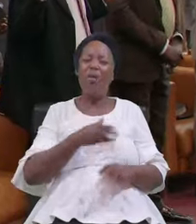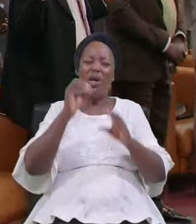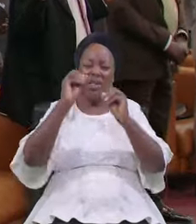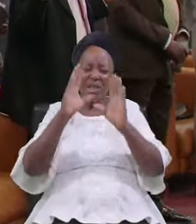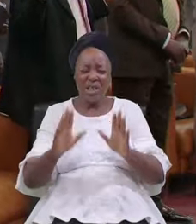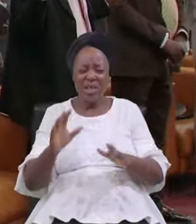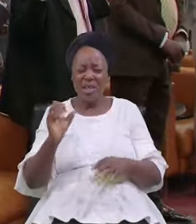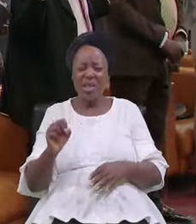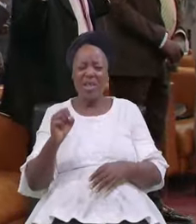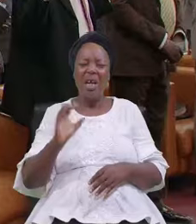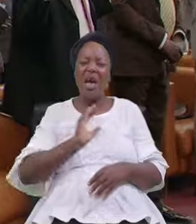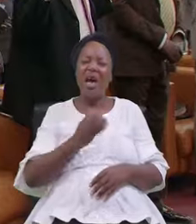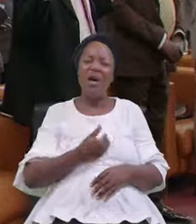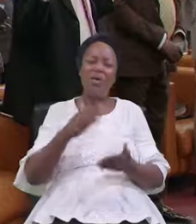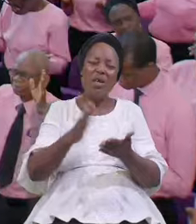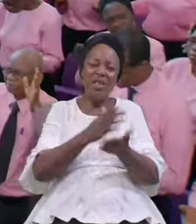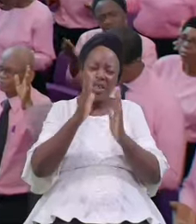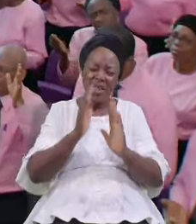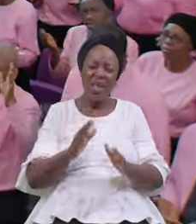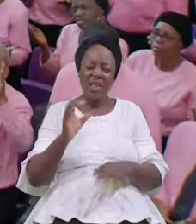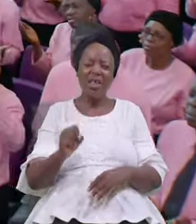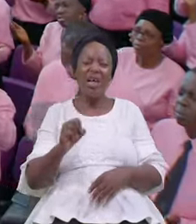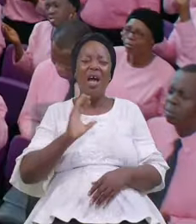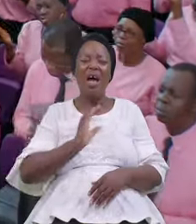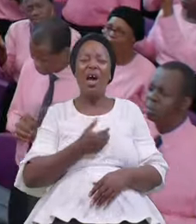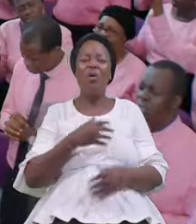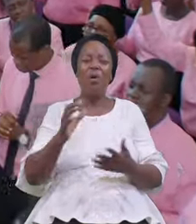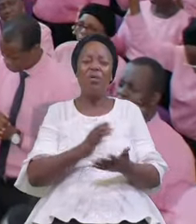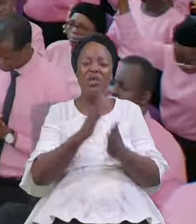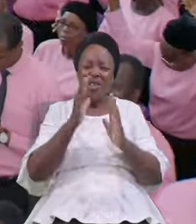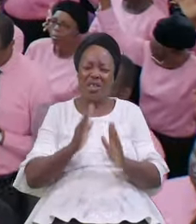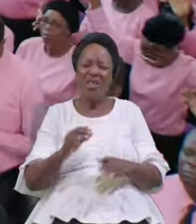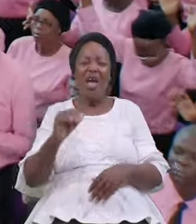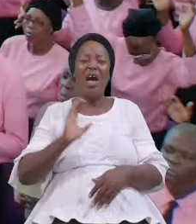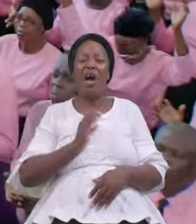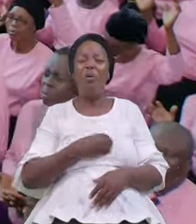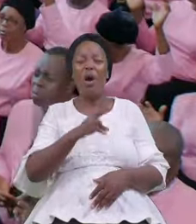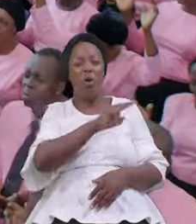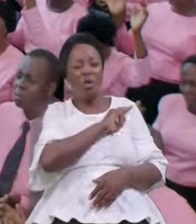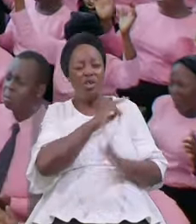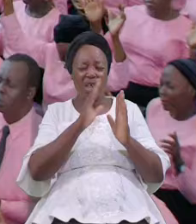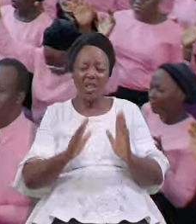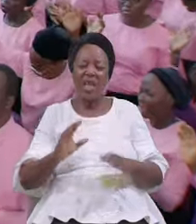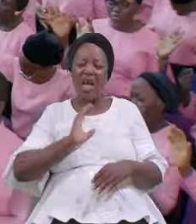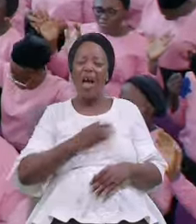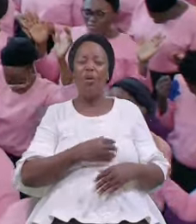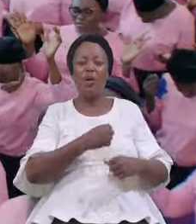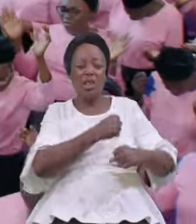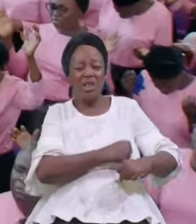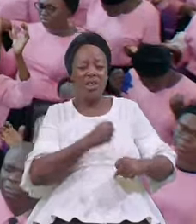teachers, our singers, our musicians, our ushers, our